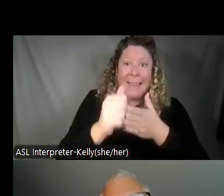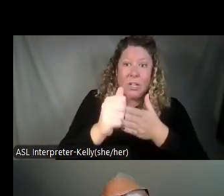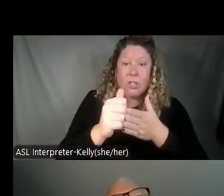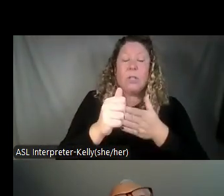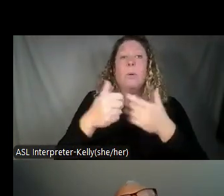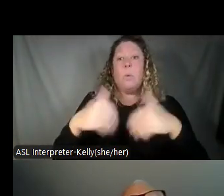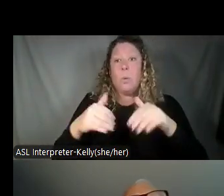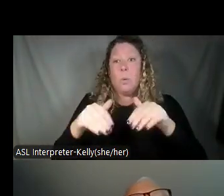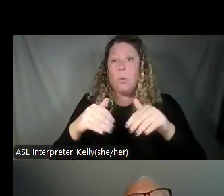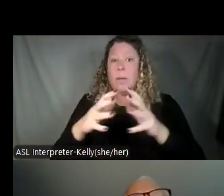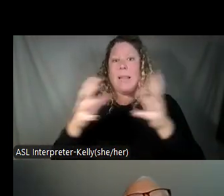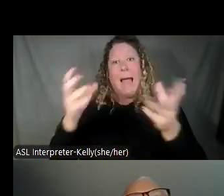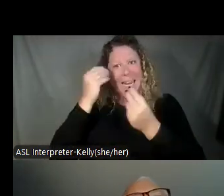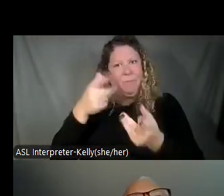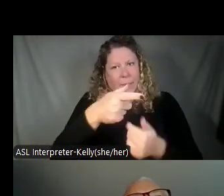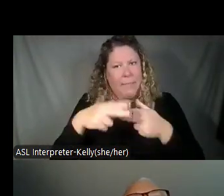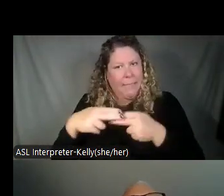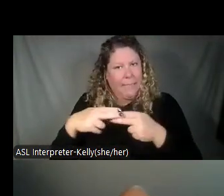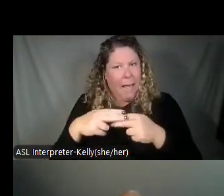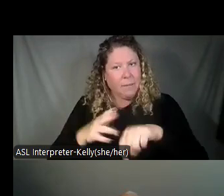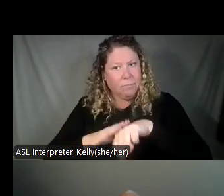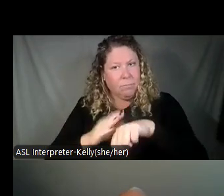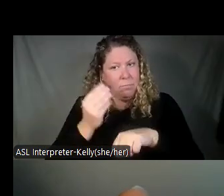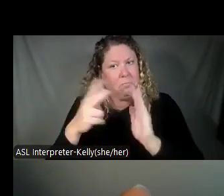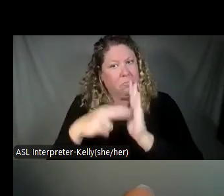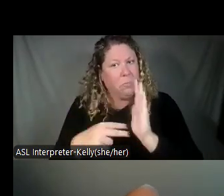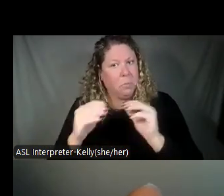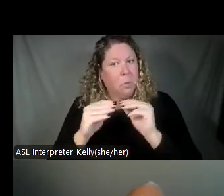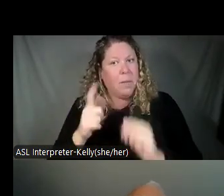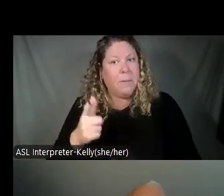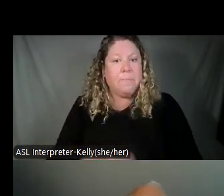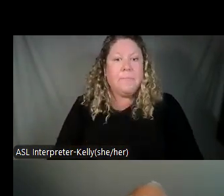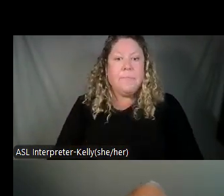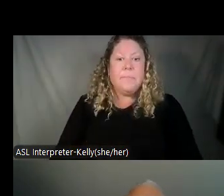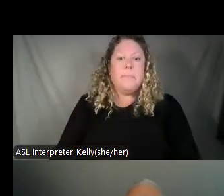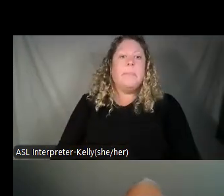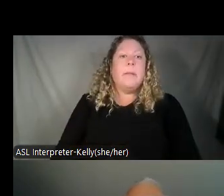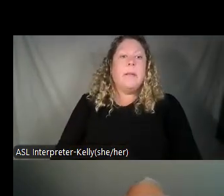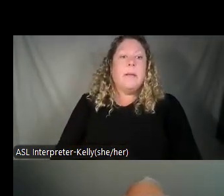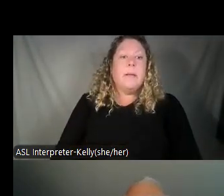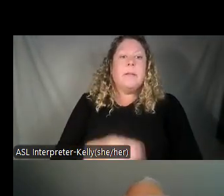of information in here. So one of the things from Denise Canty's book,